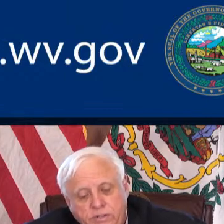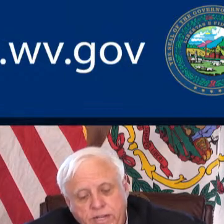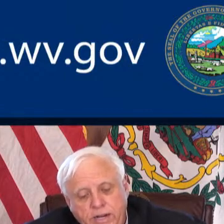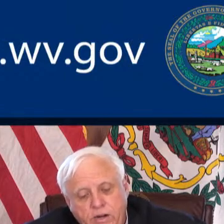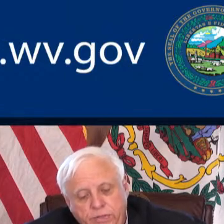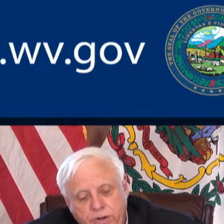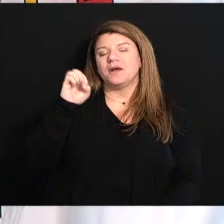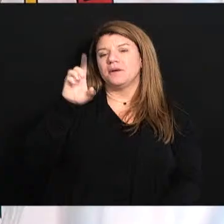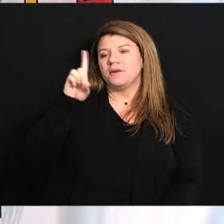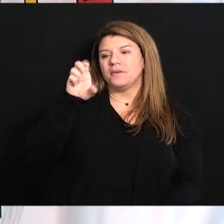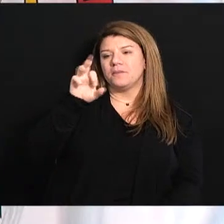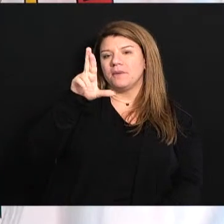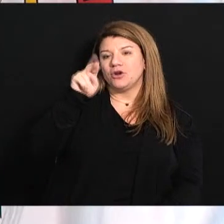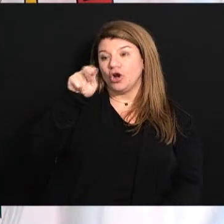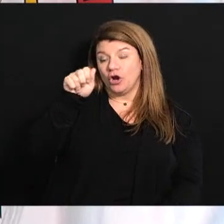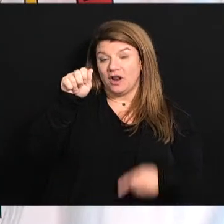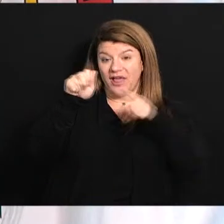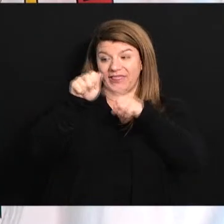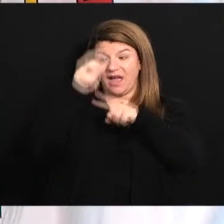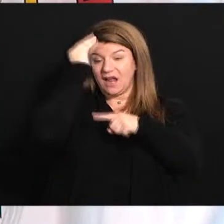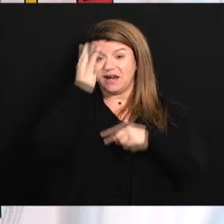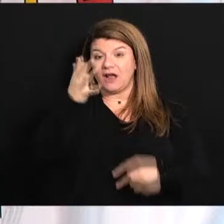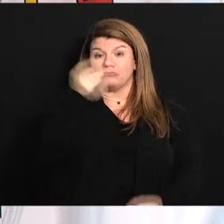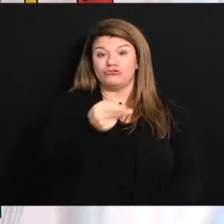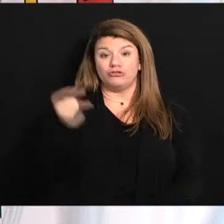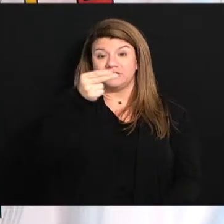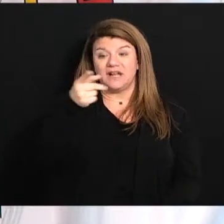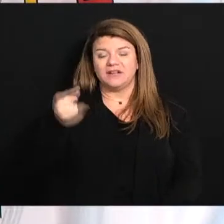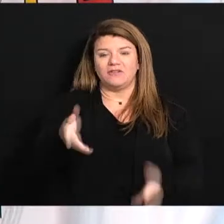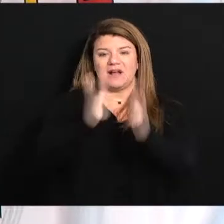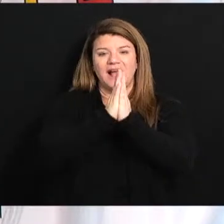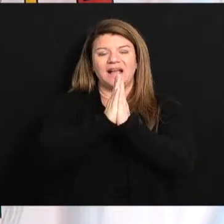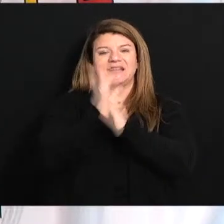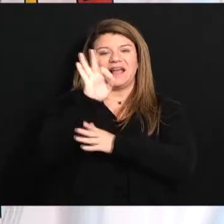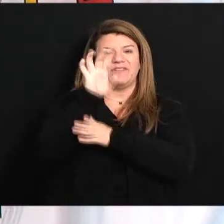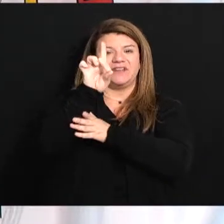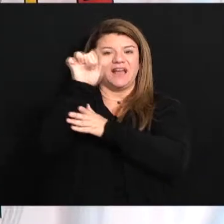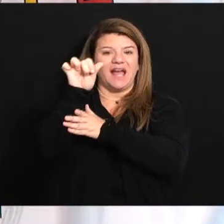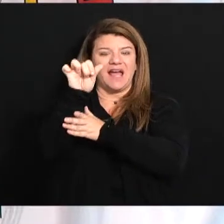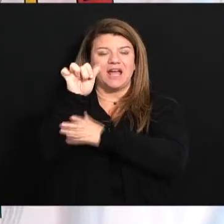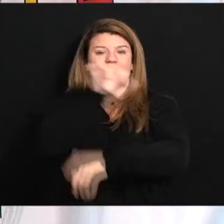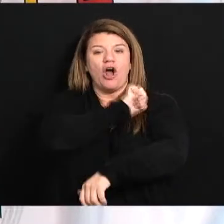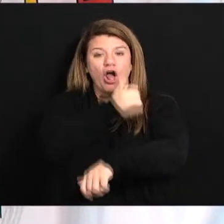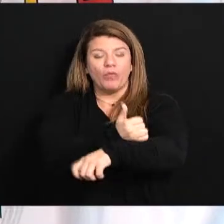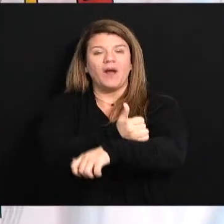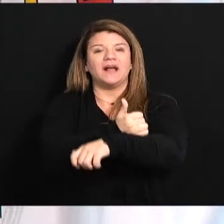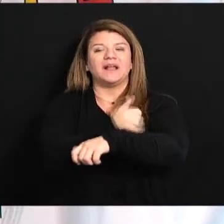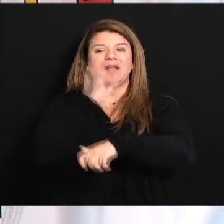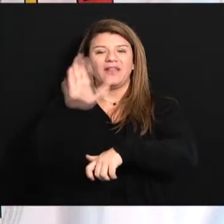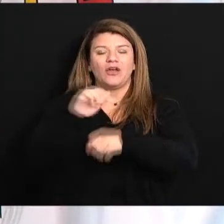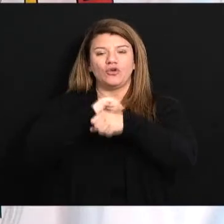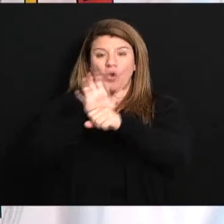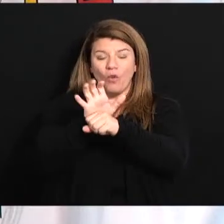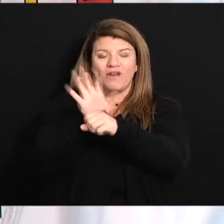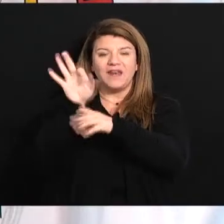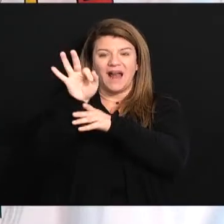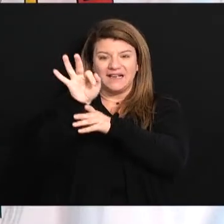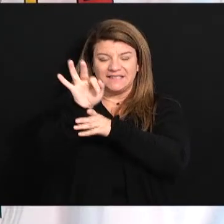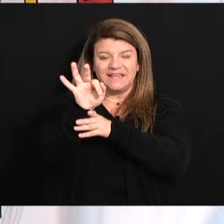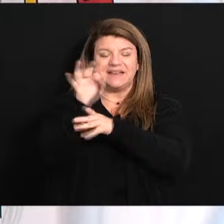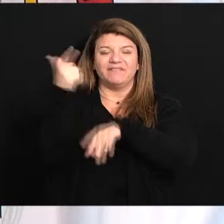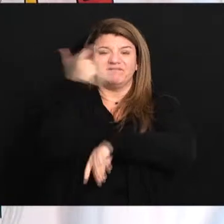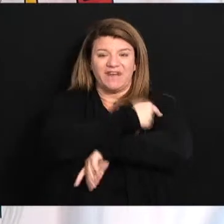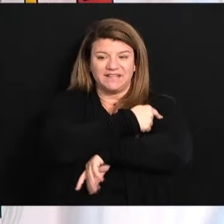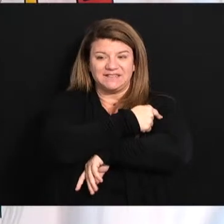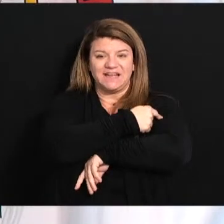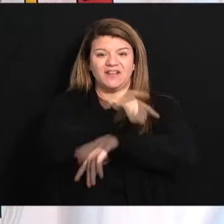Moderna said on Thursday that it has asked the Food and Drug Administration to authorize its COVID-19